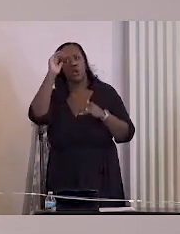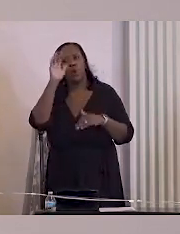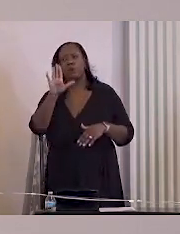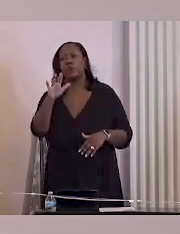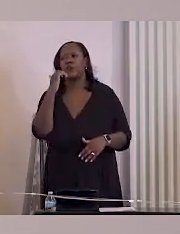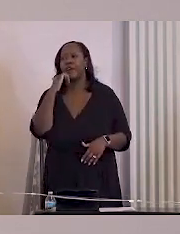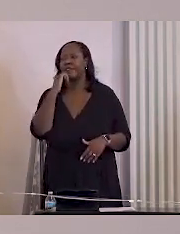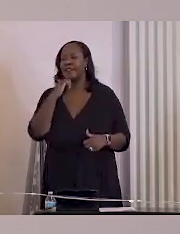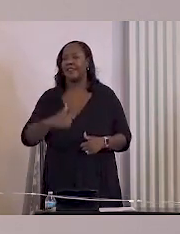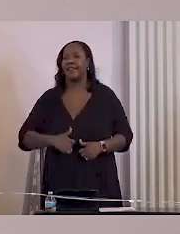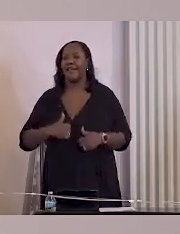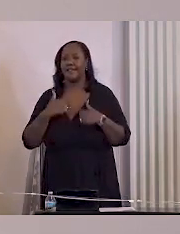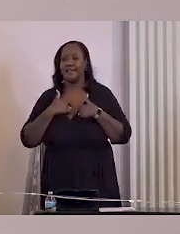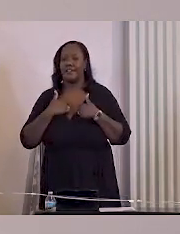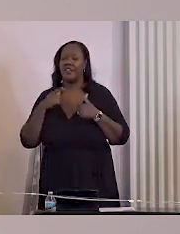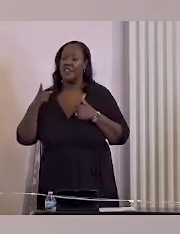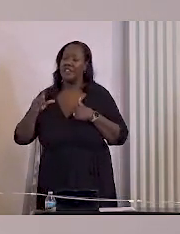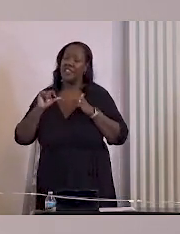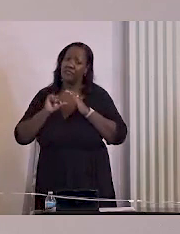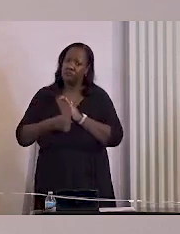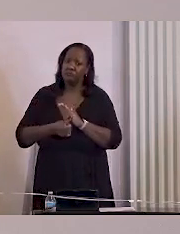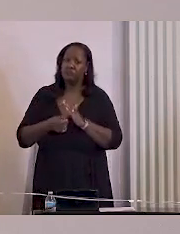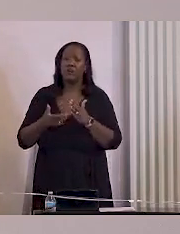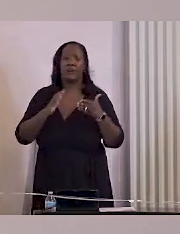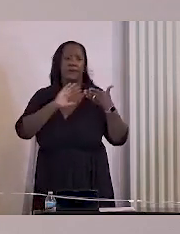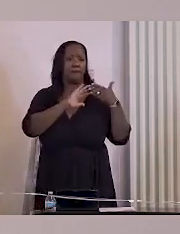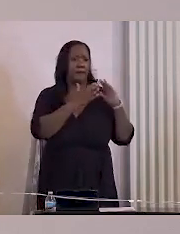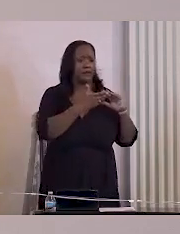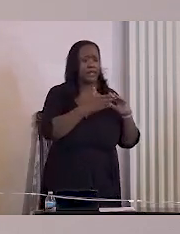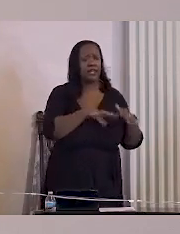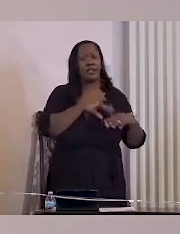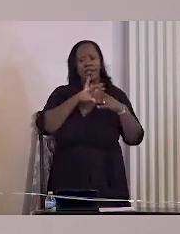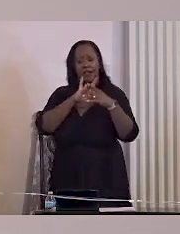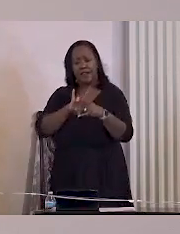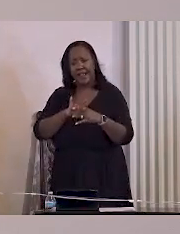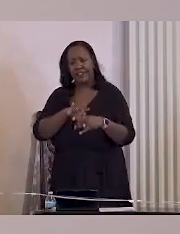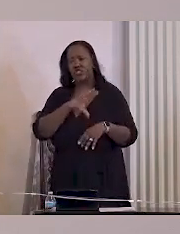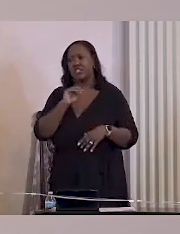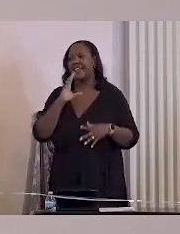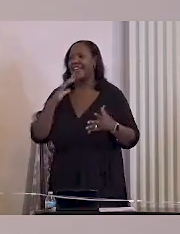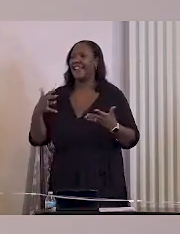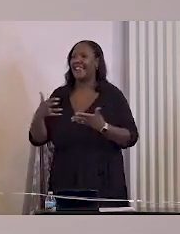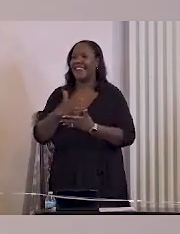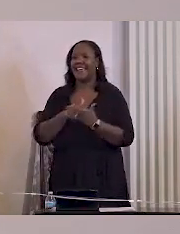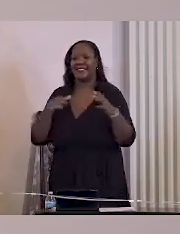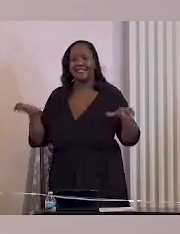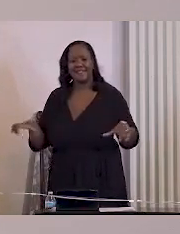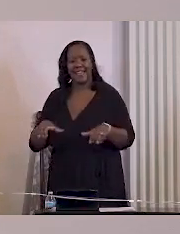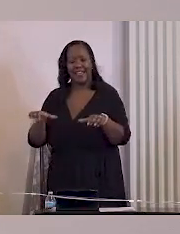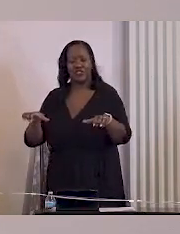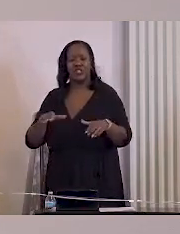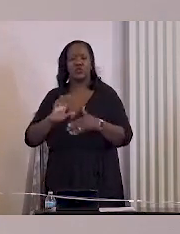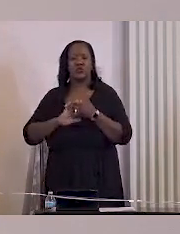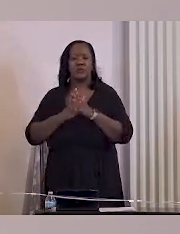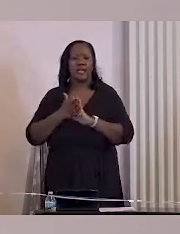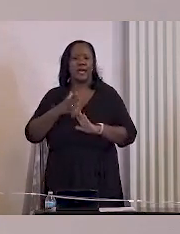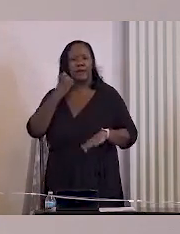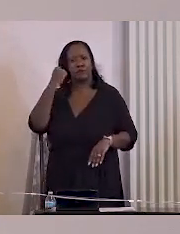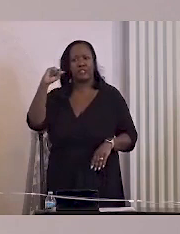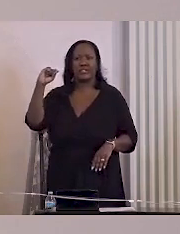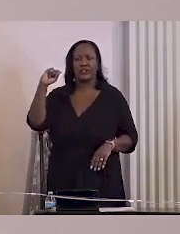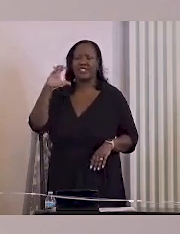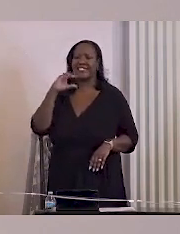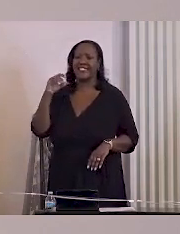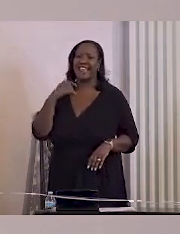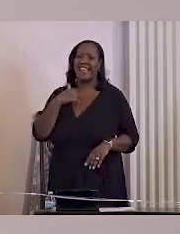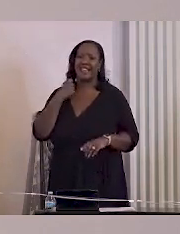They emphasize the importance of community, connection, and collective action in building resilience and